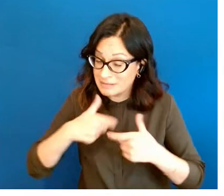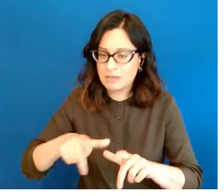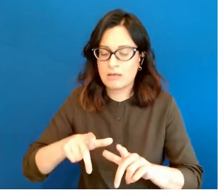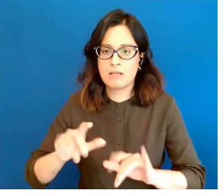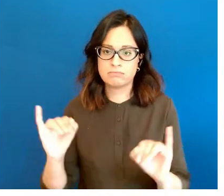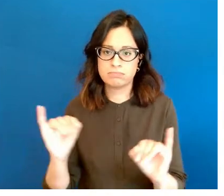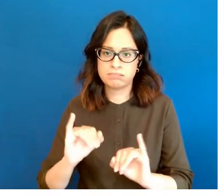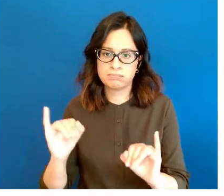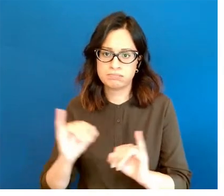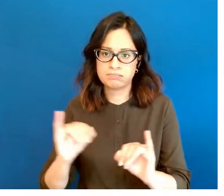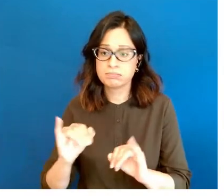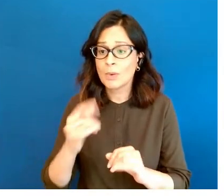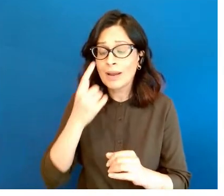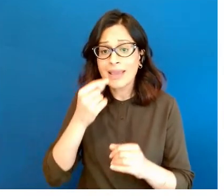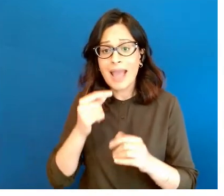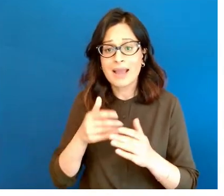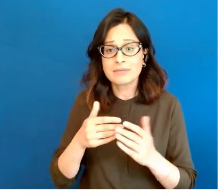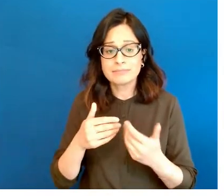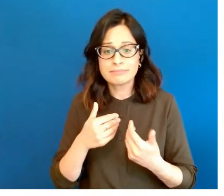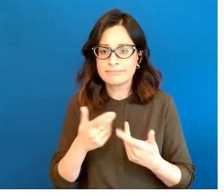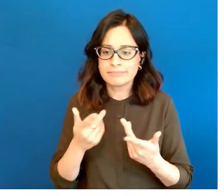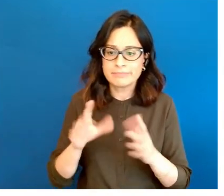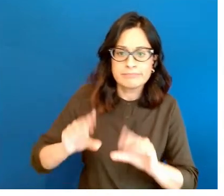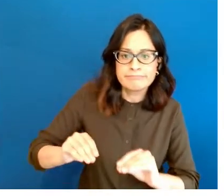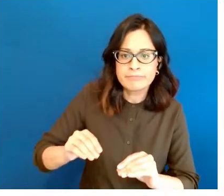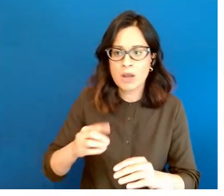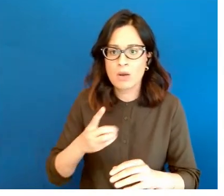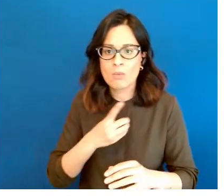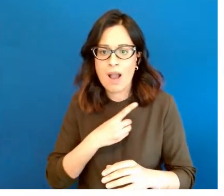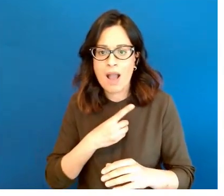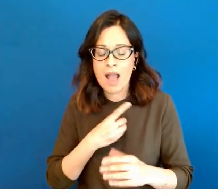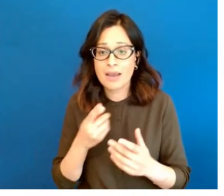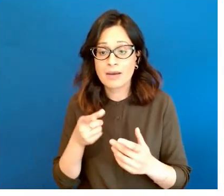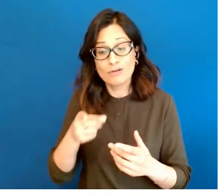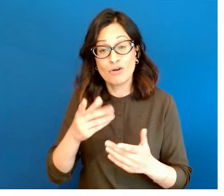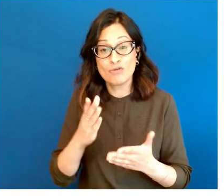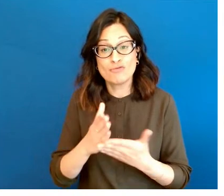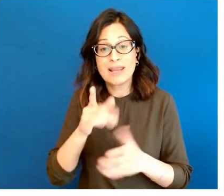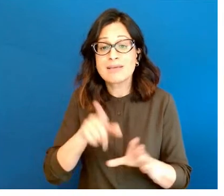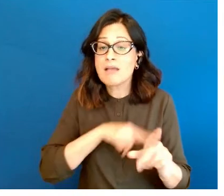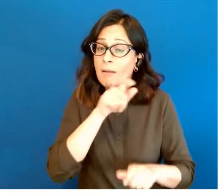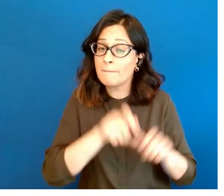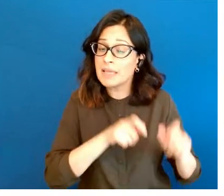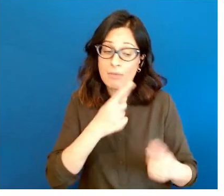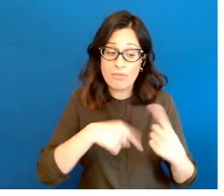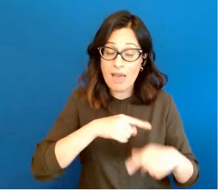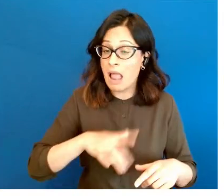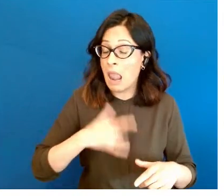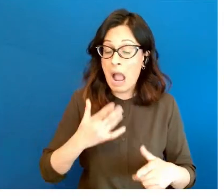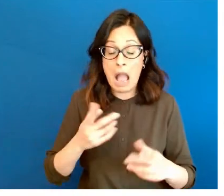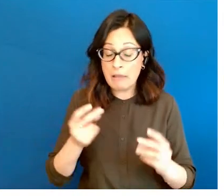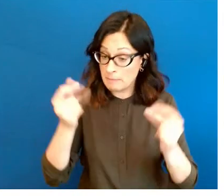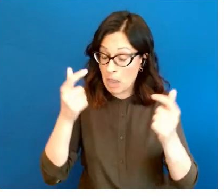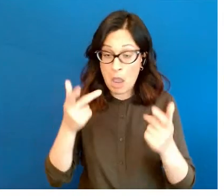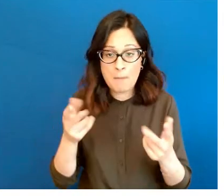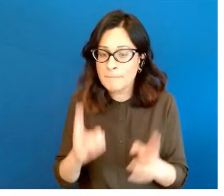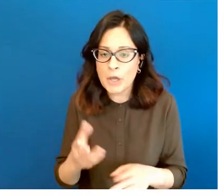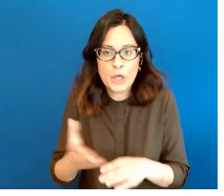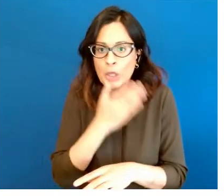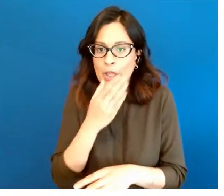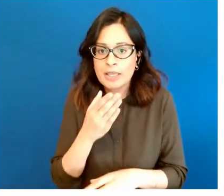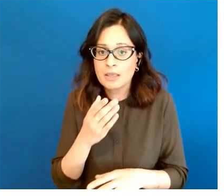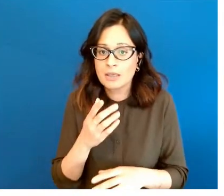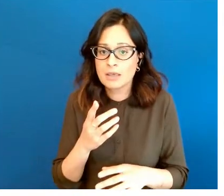often avoidable, and typically it tragically shortens the life of young people. It's probably, however, not as common as